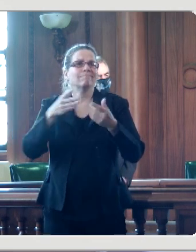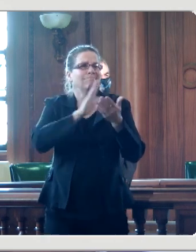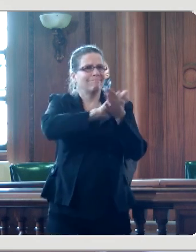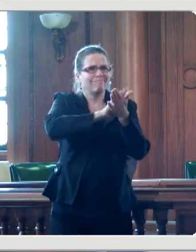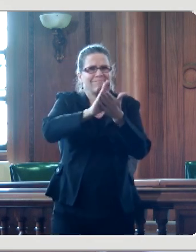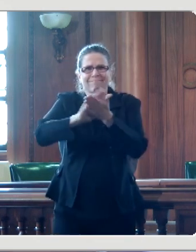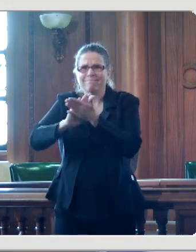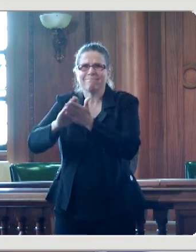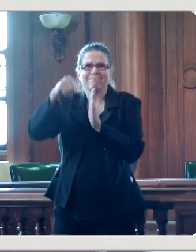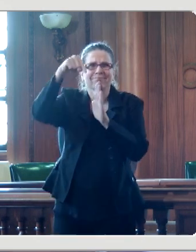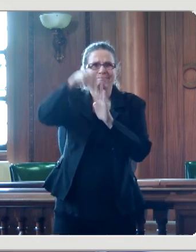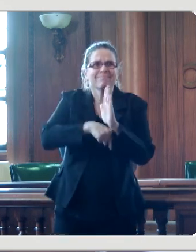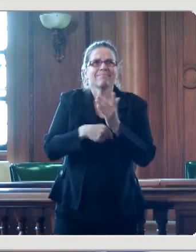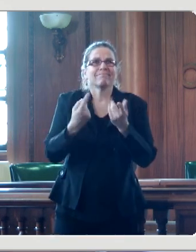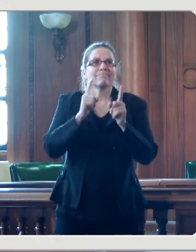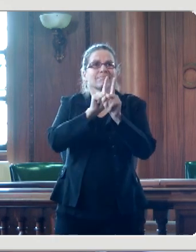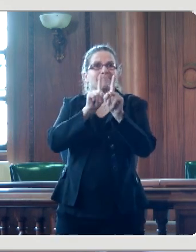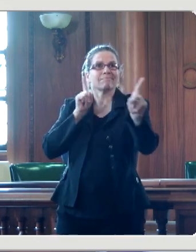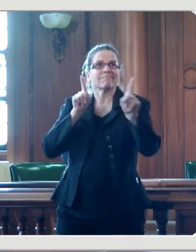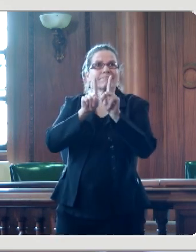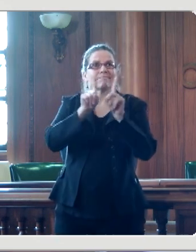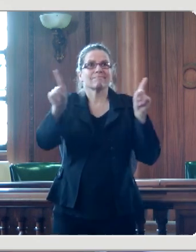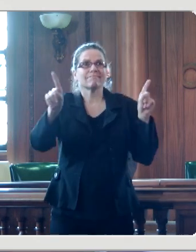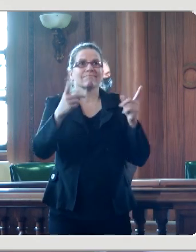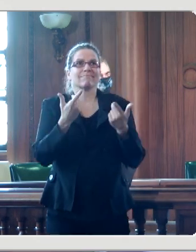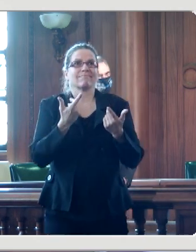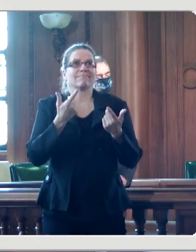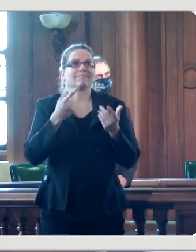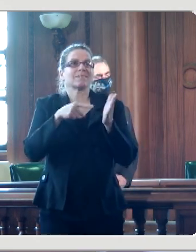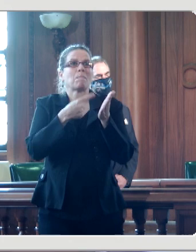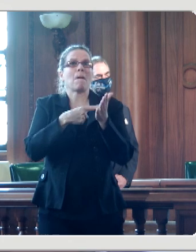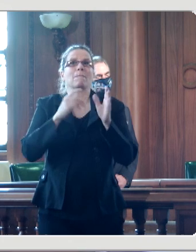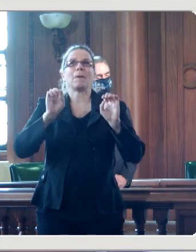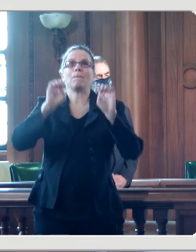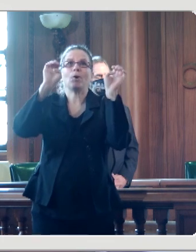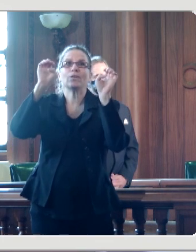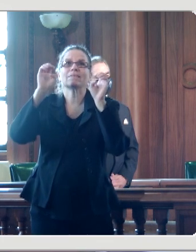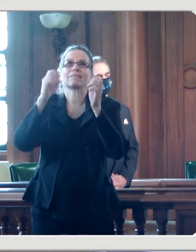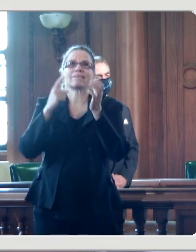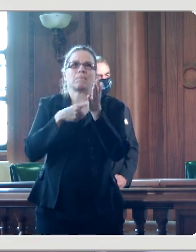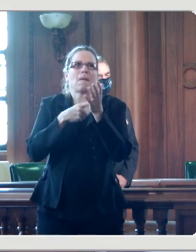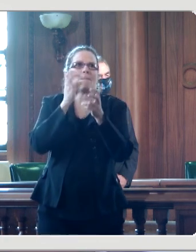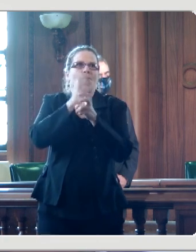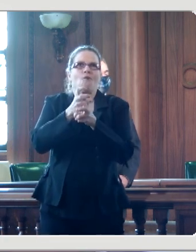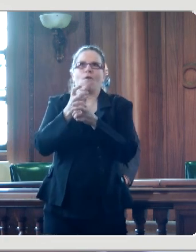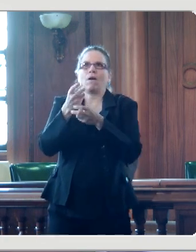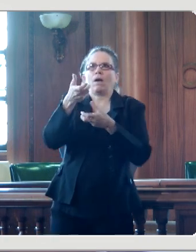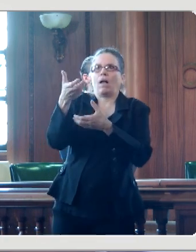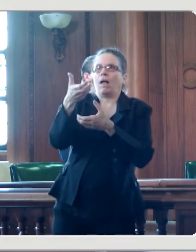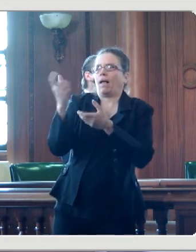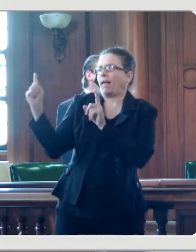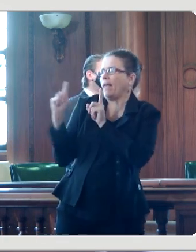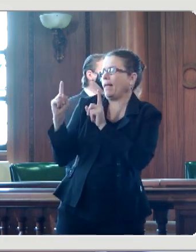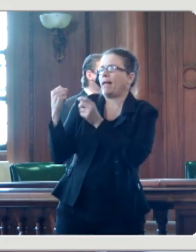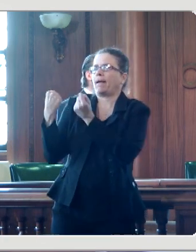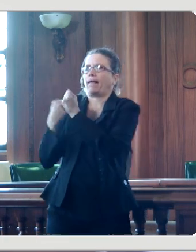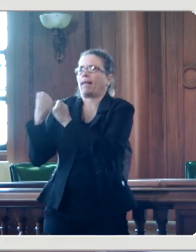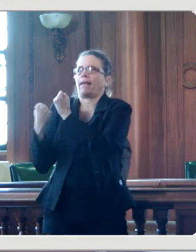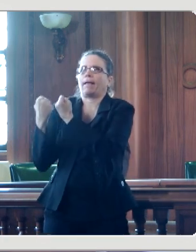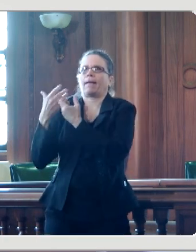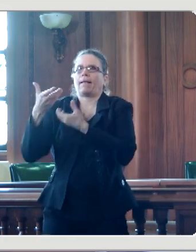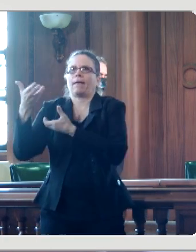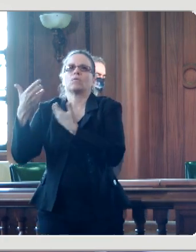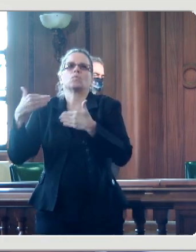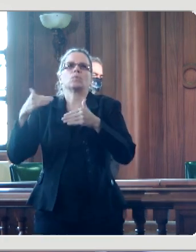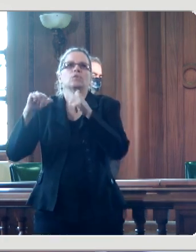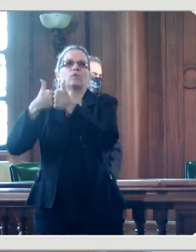doing emergency work. That being said, I'd like to thank all the firefighters at the Springfield Fire Department for the hard work